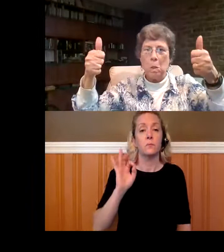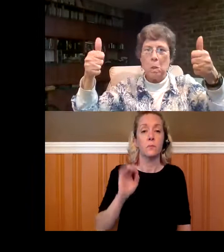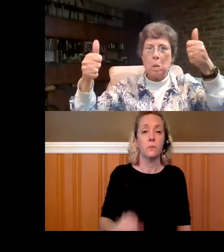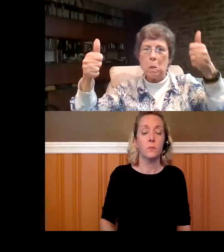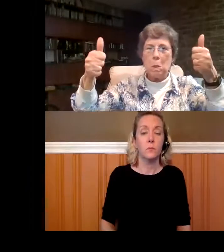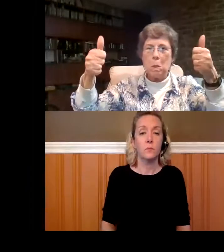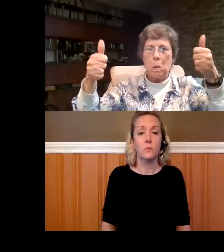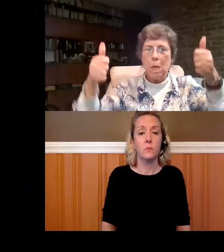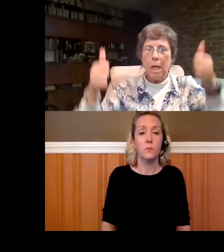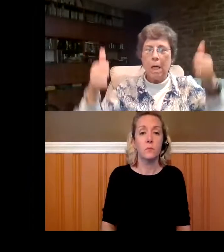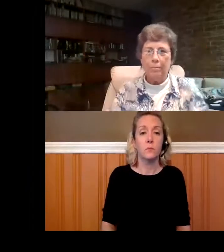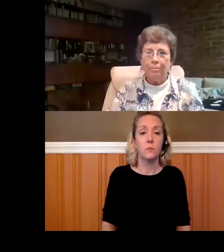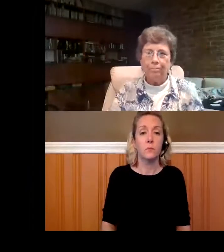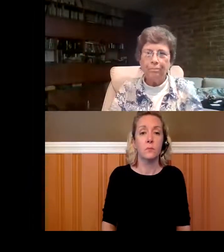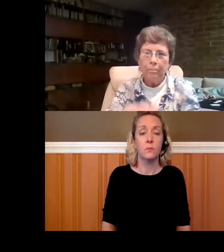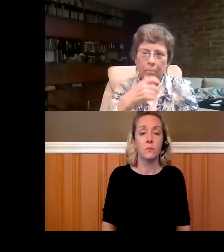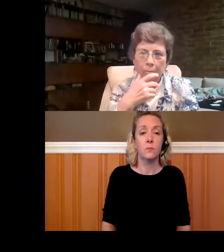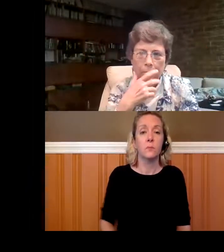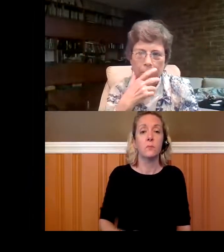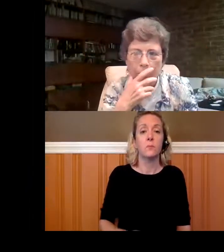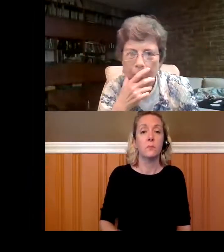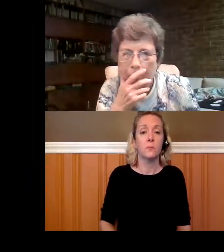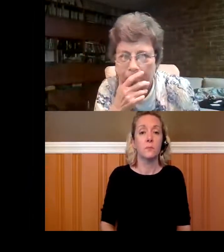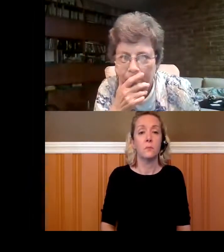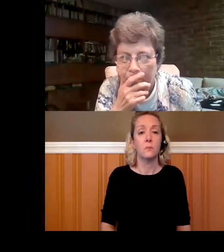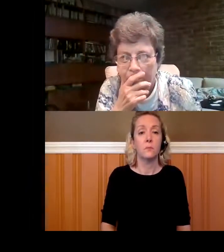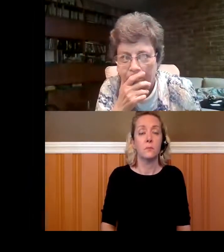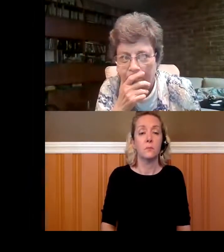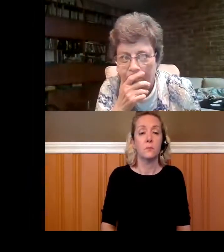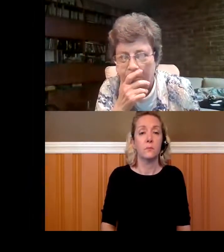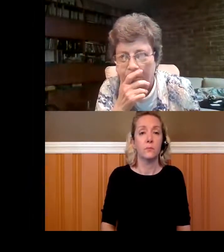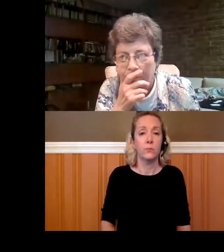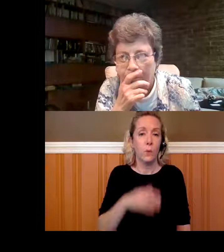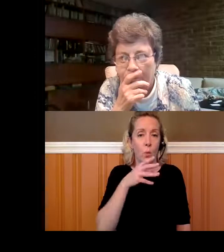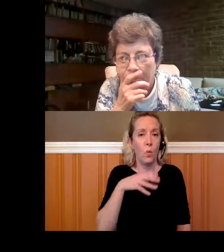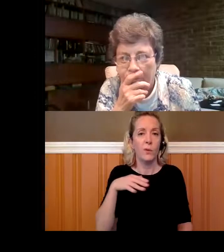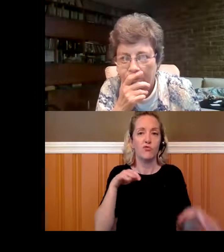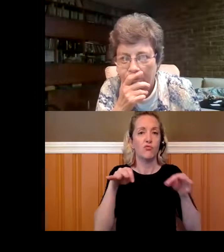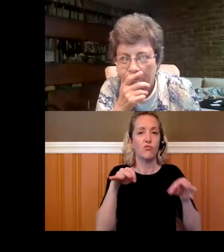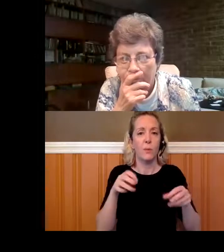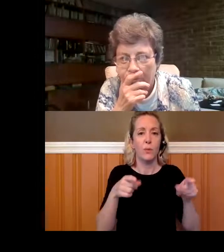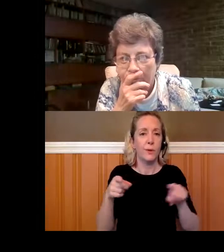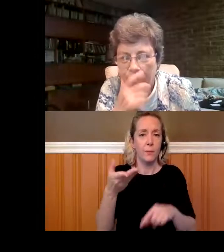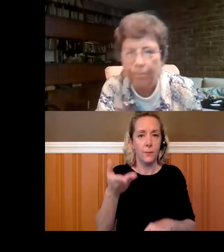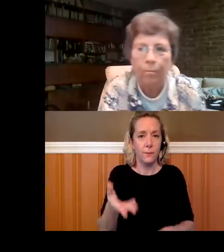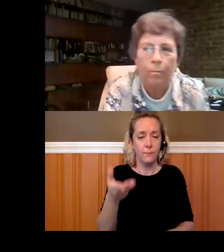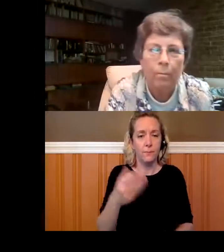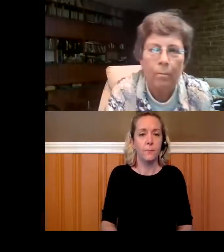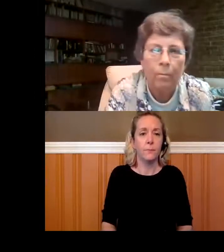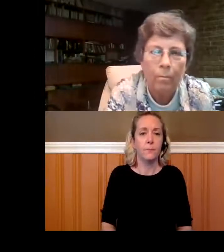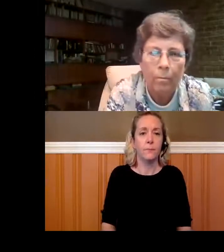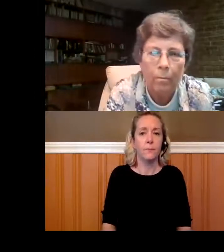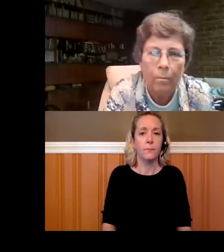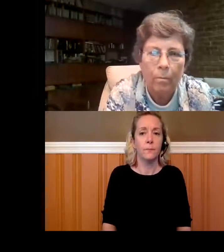Shack, which he knows is somewhere on this block. He is standing or walking slowly on the sidewalk, holding a card that's.